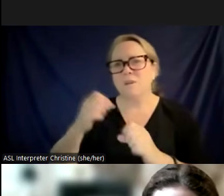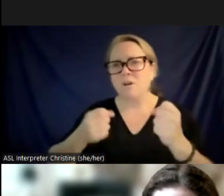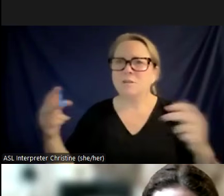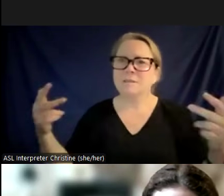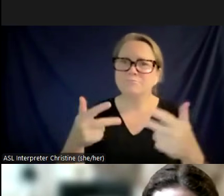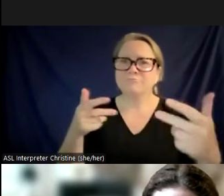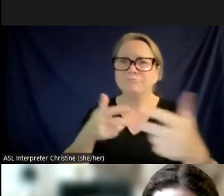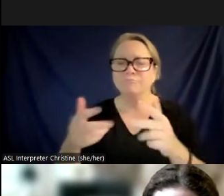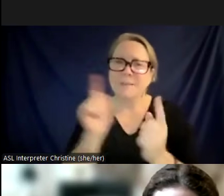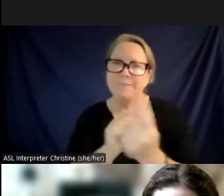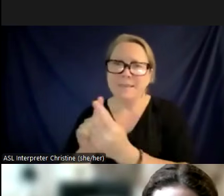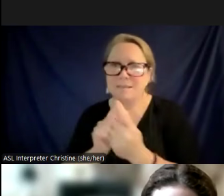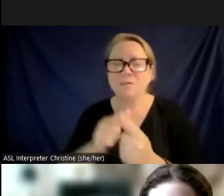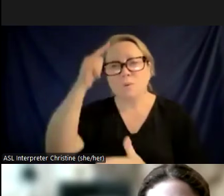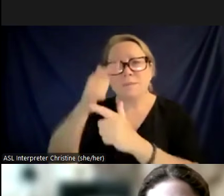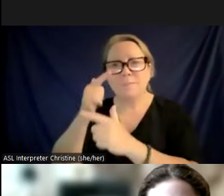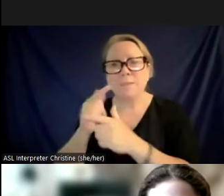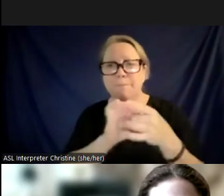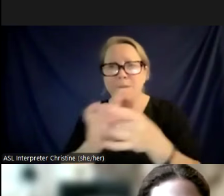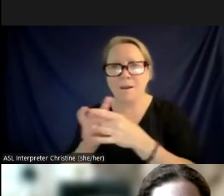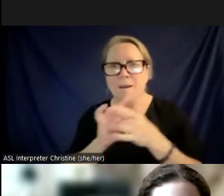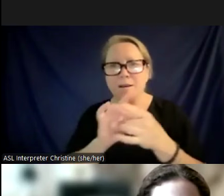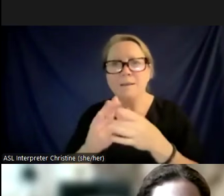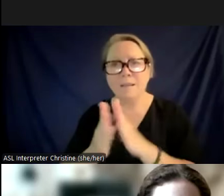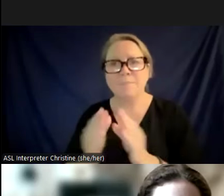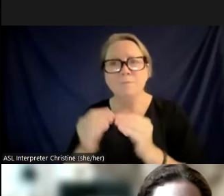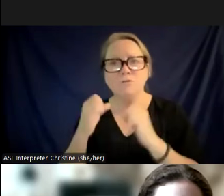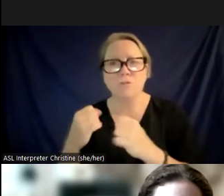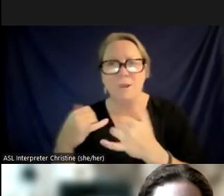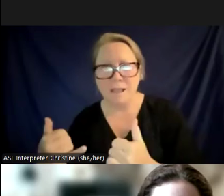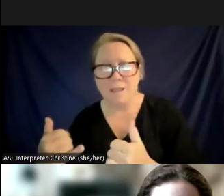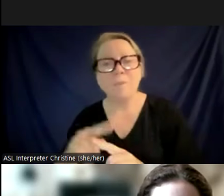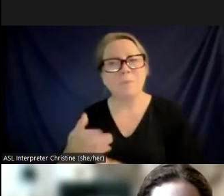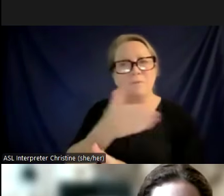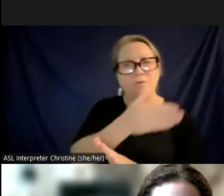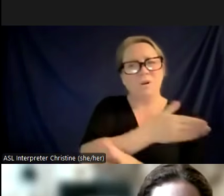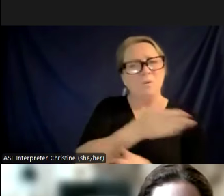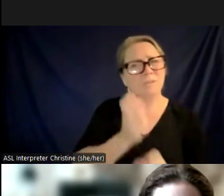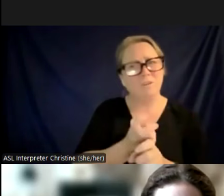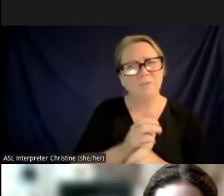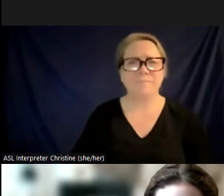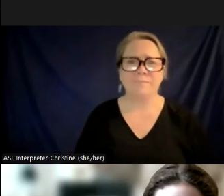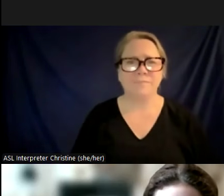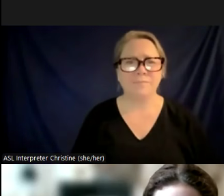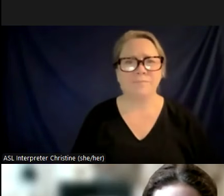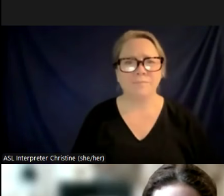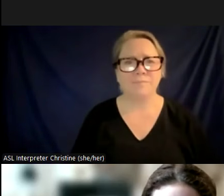our bonding is definitely becoming stronger, but before that, it was tough.